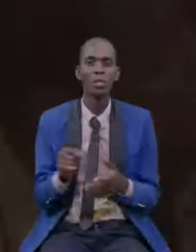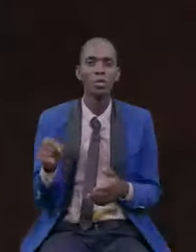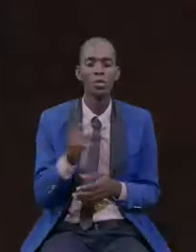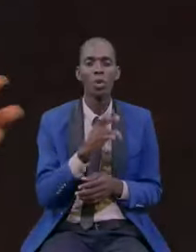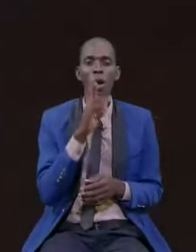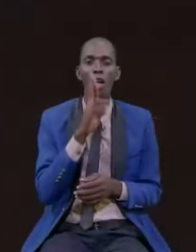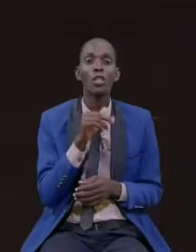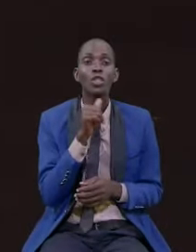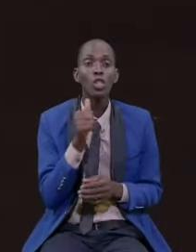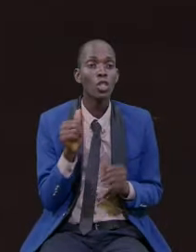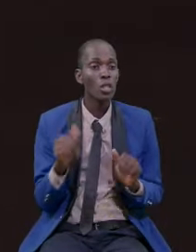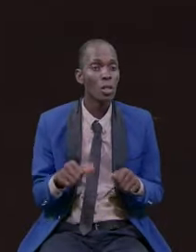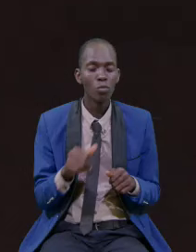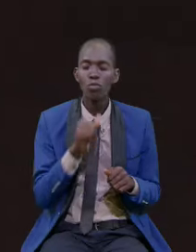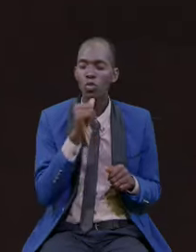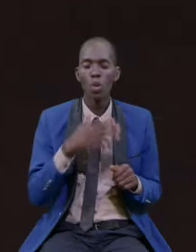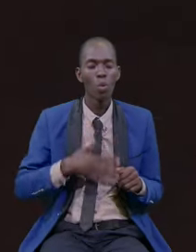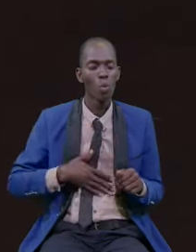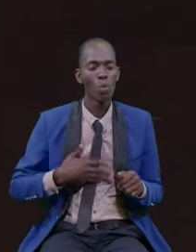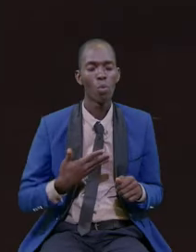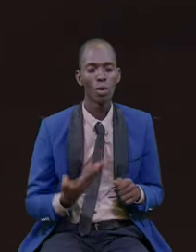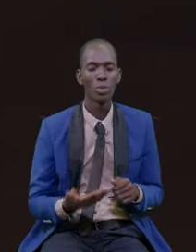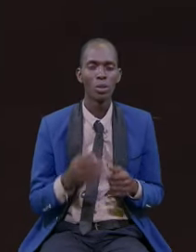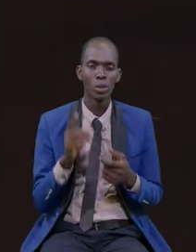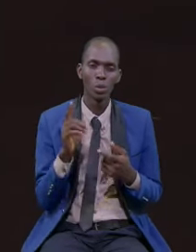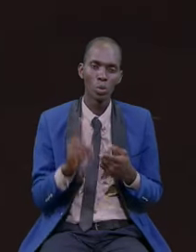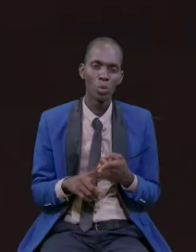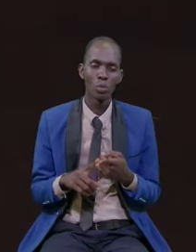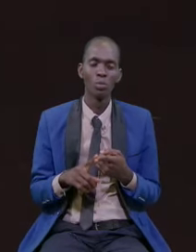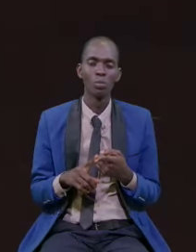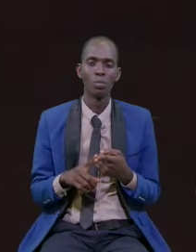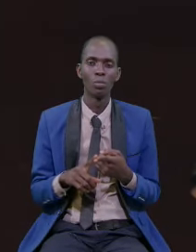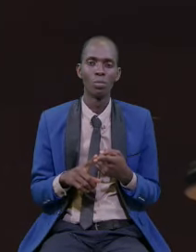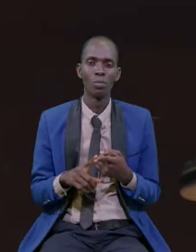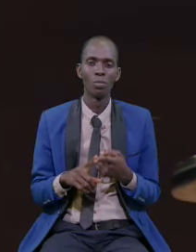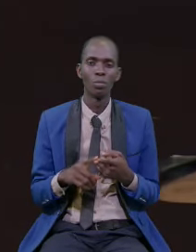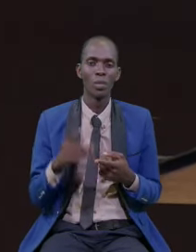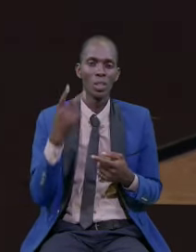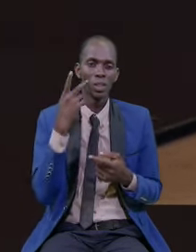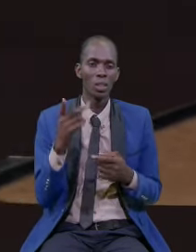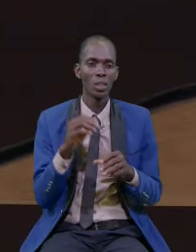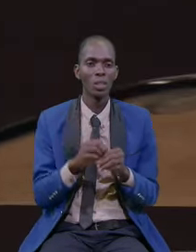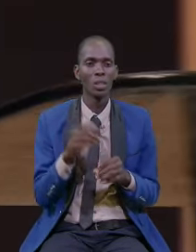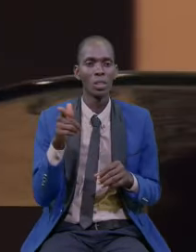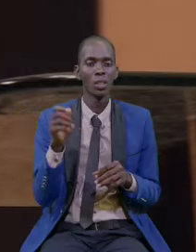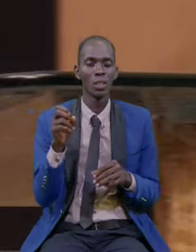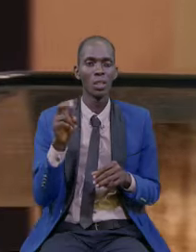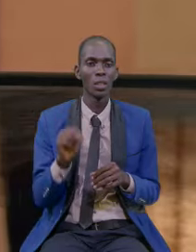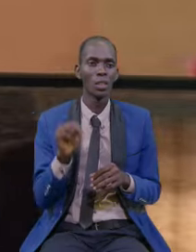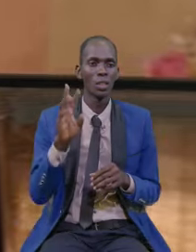able and you are not willing to plead before the Lord? We're looking at Genesis chapter